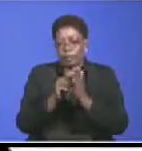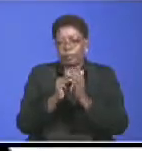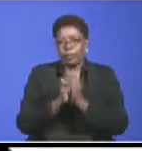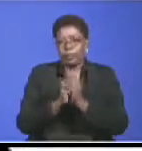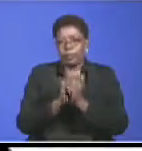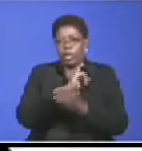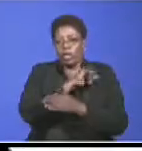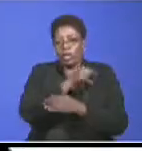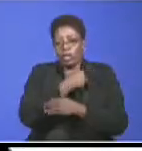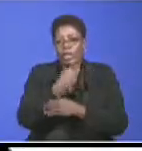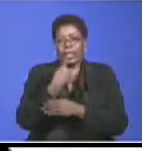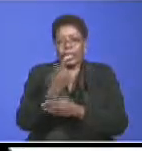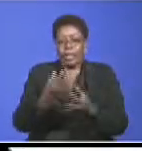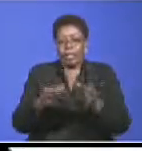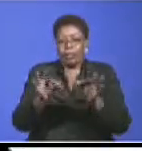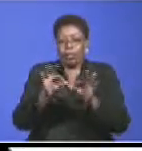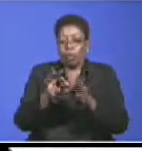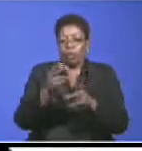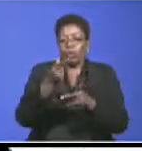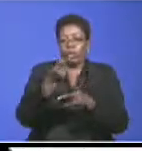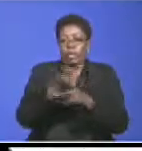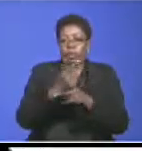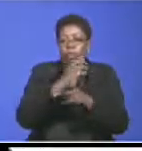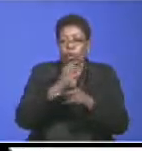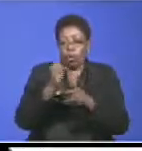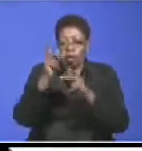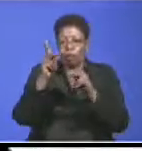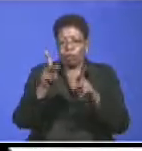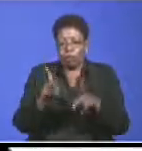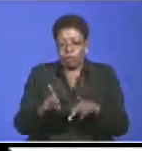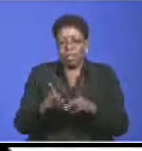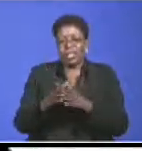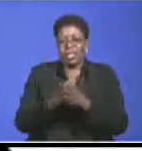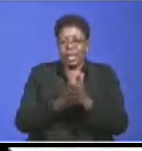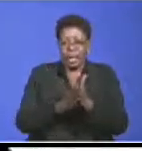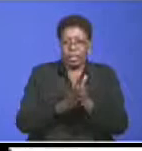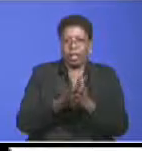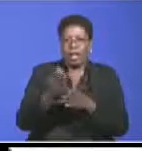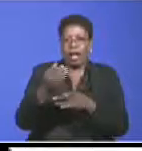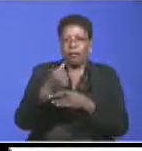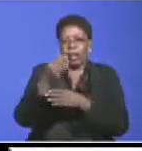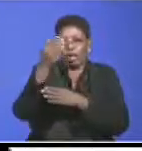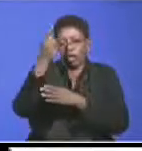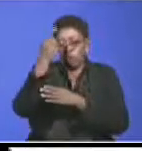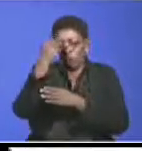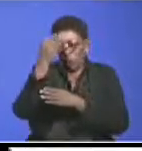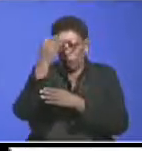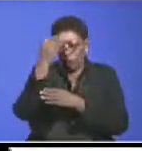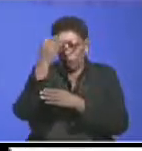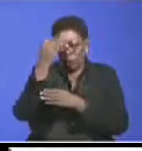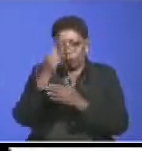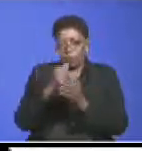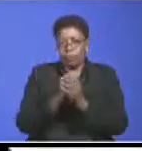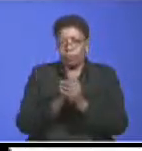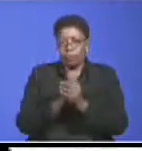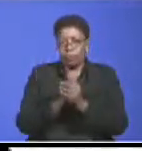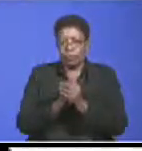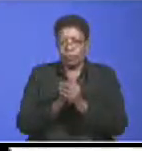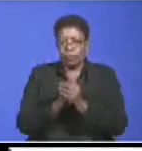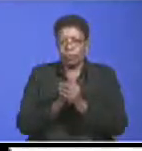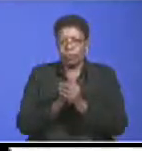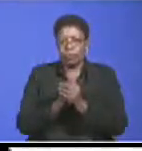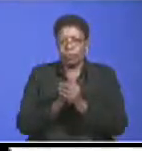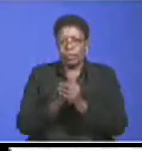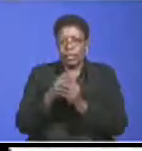Johnson says it's important to keep the elderly engaged and have them use their knowledge to influence youth bombarded with the wrong